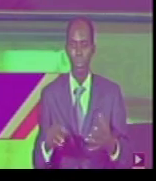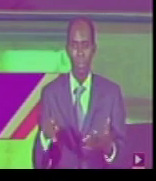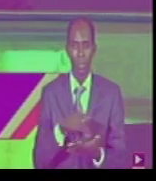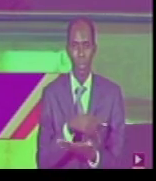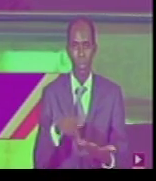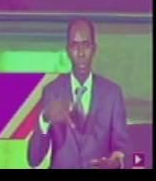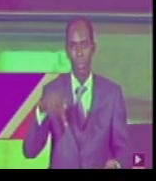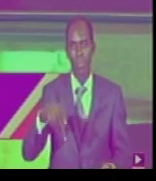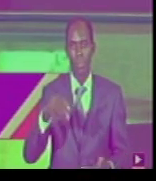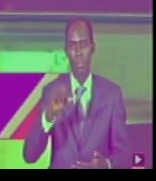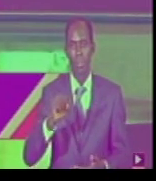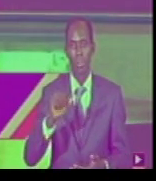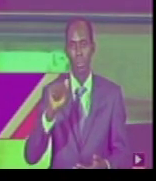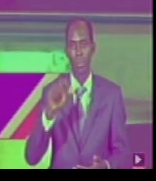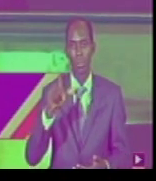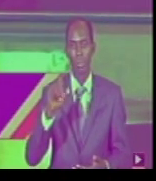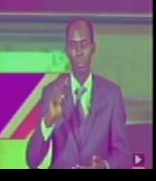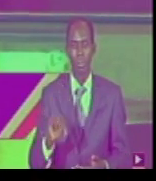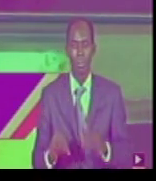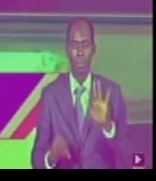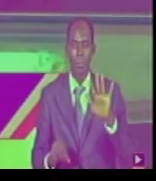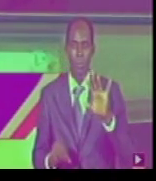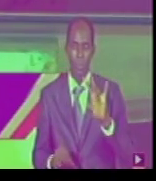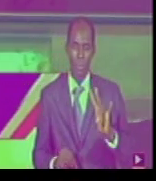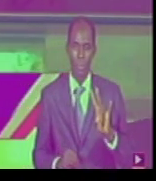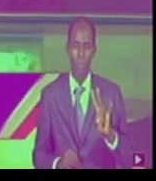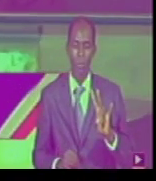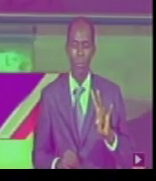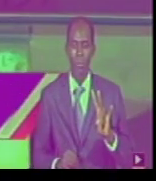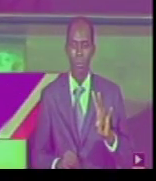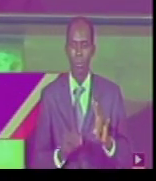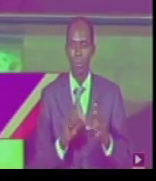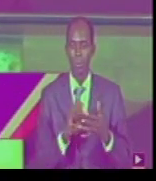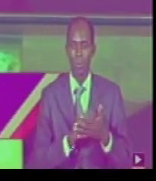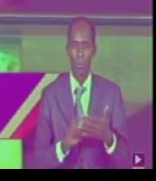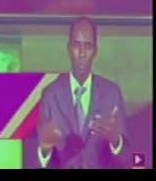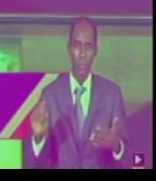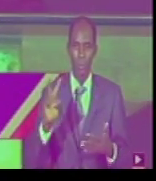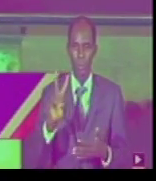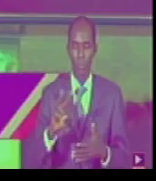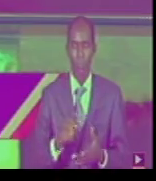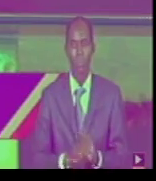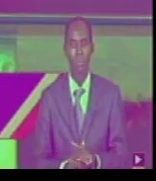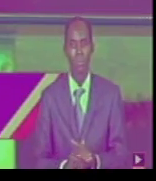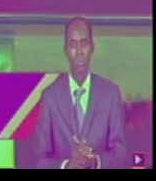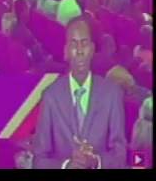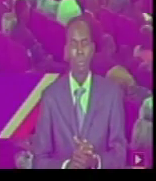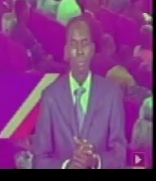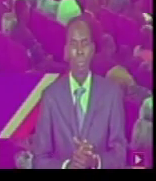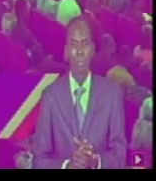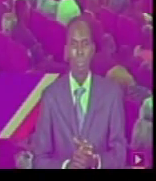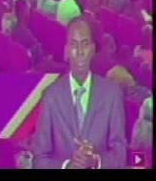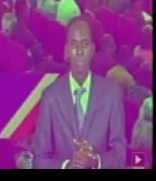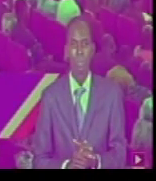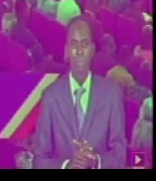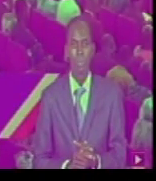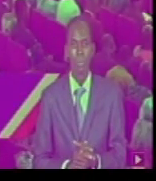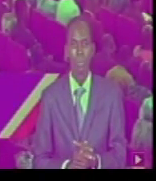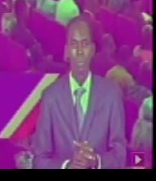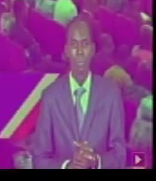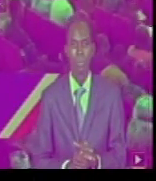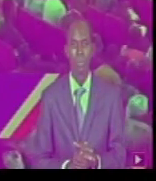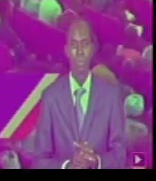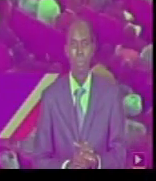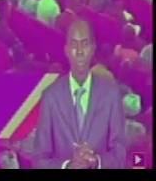57. In Psalm 57, I'm reading from verse 2. Psalm 57, verse